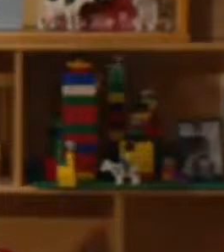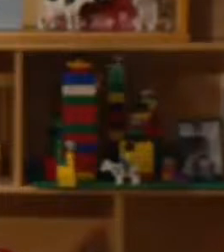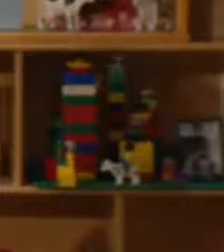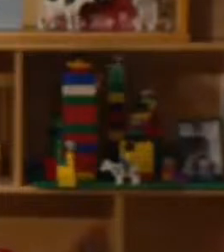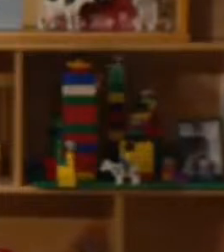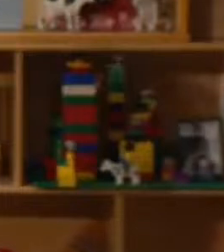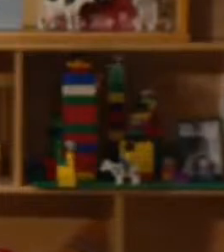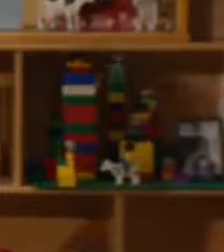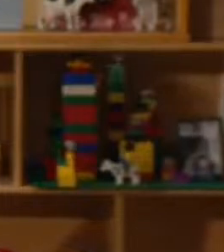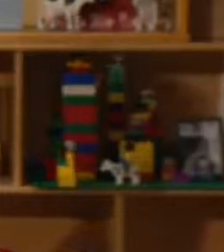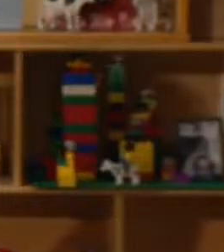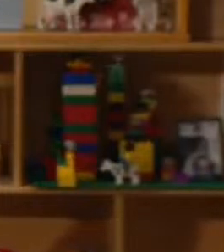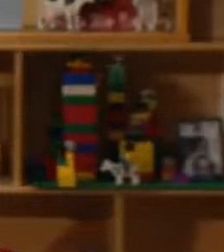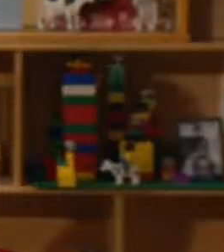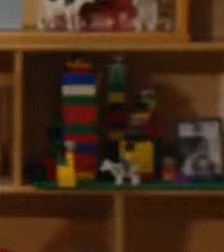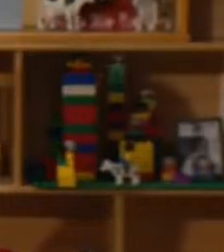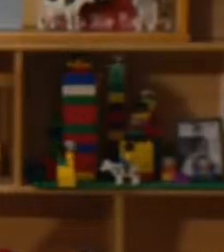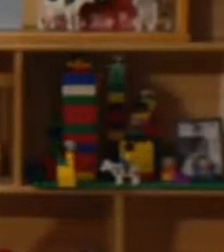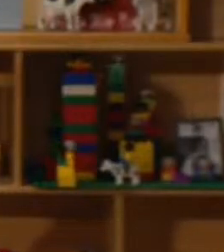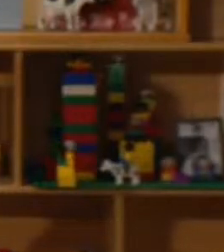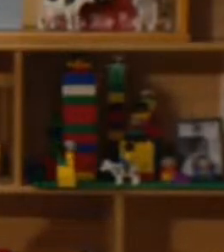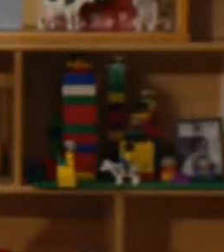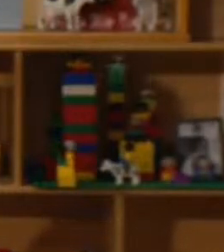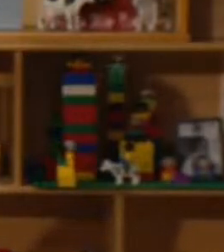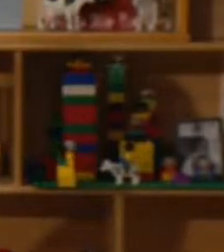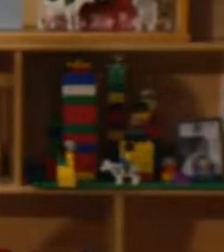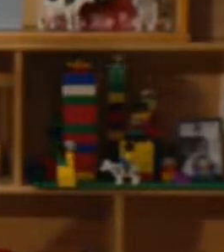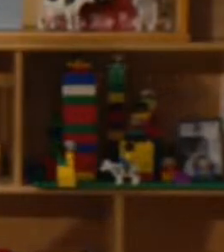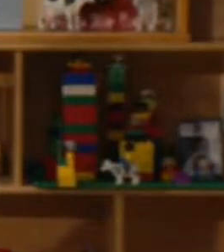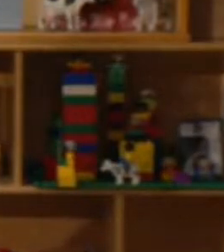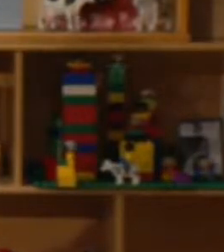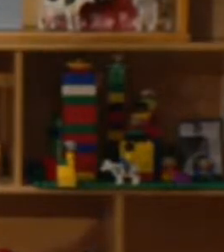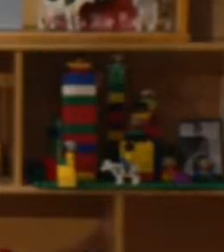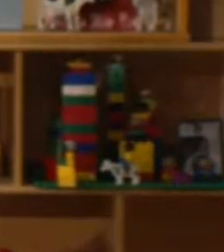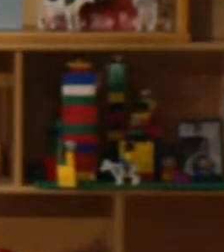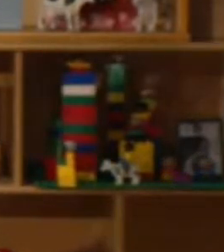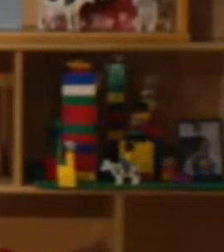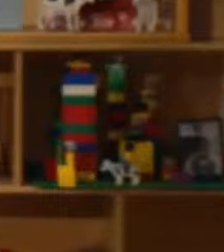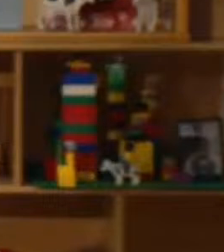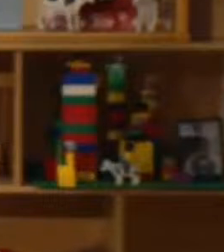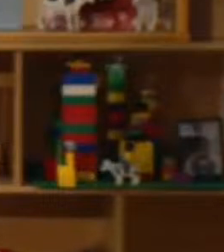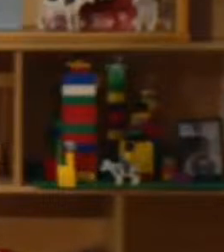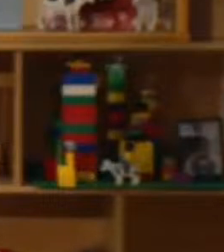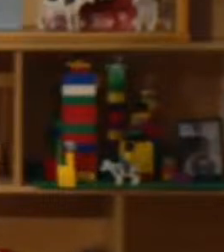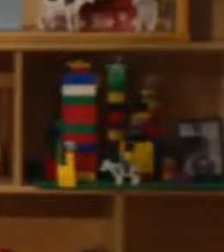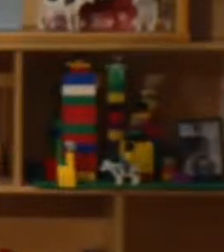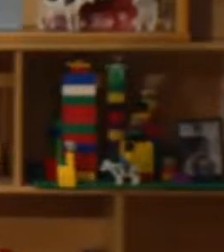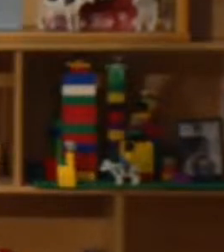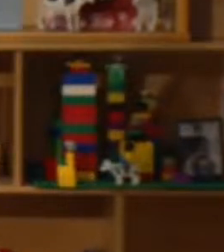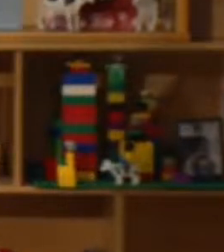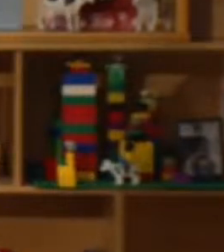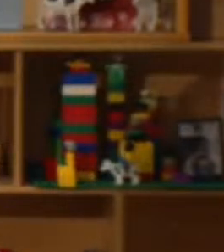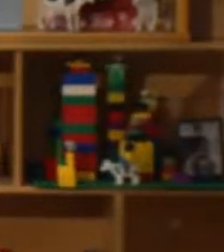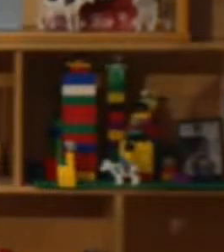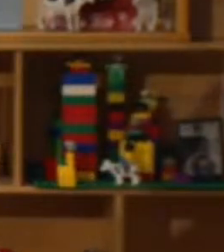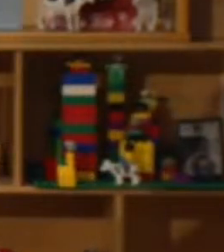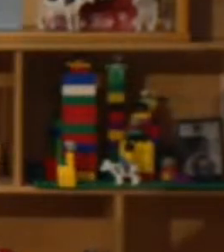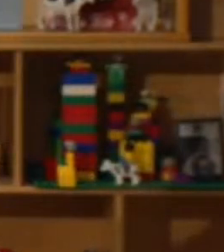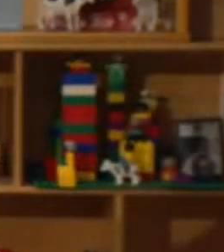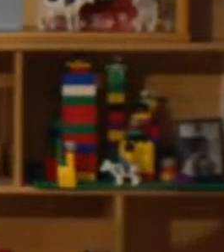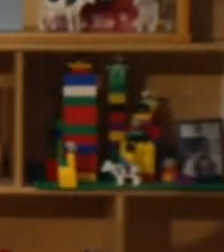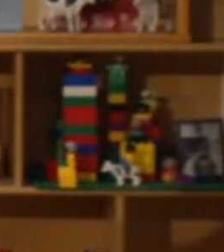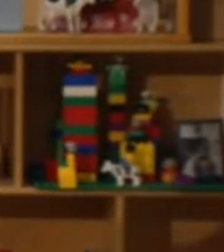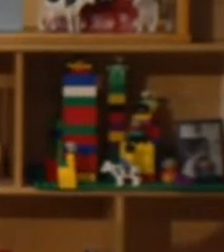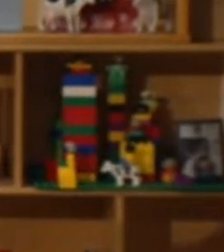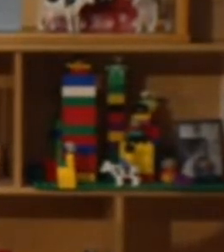that you get the first half of it paid to you, and then the second half you get paid on a monthly basis. People are getting, hard-working families are